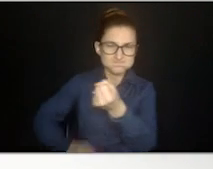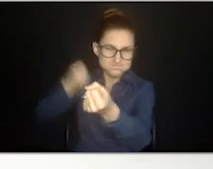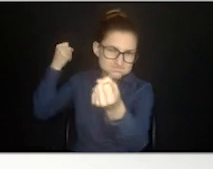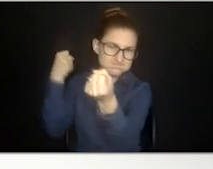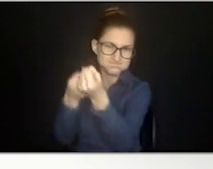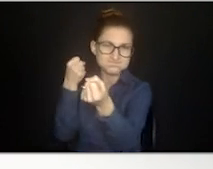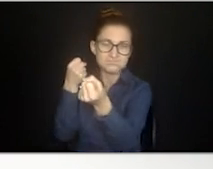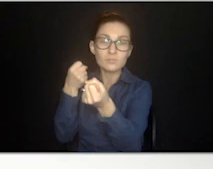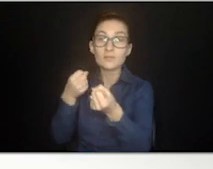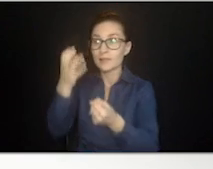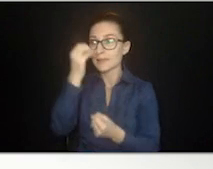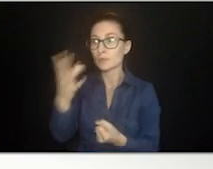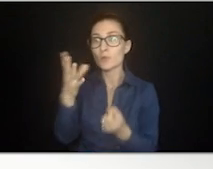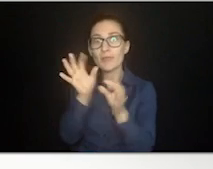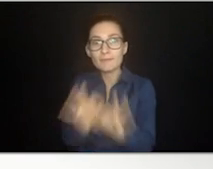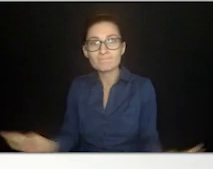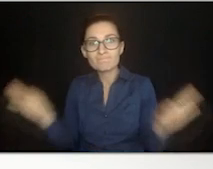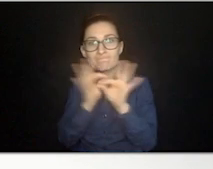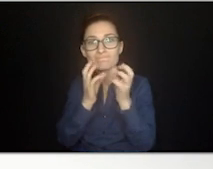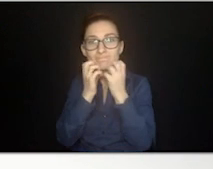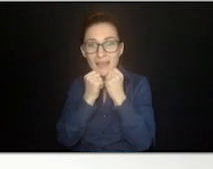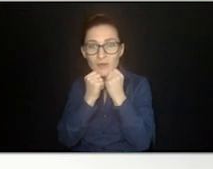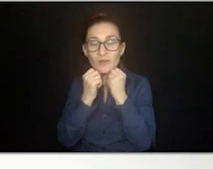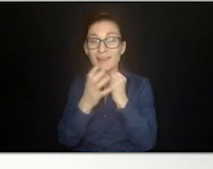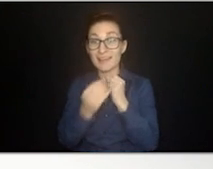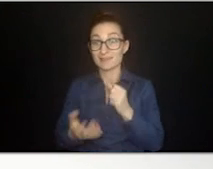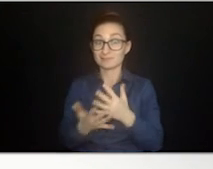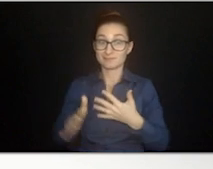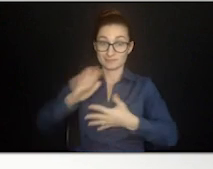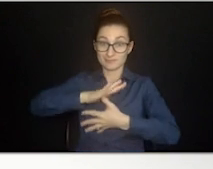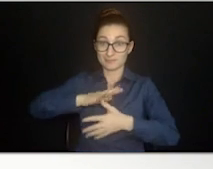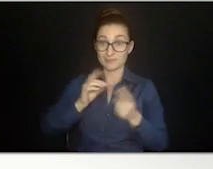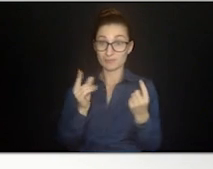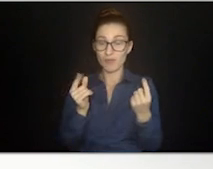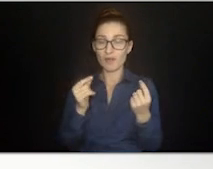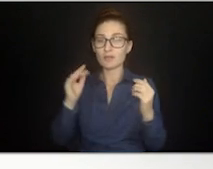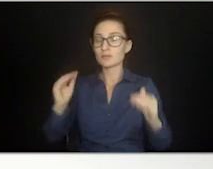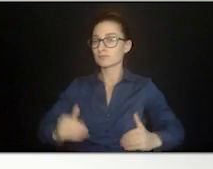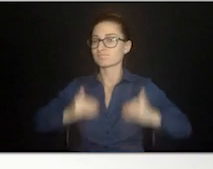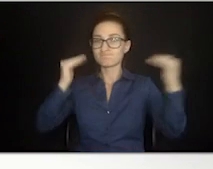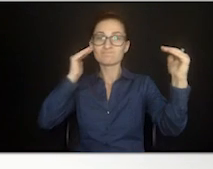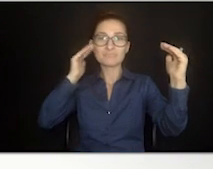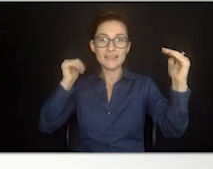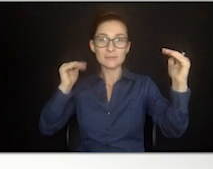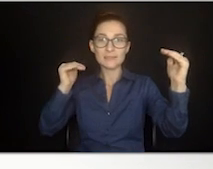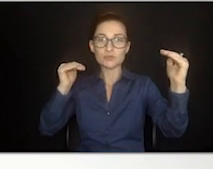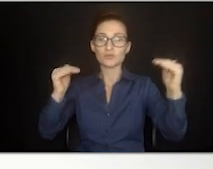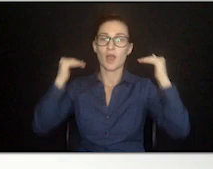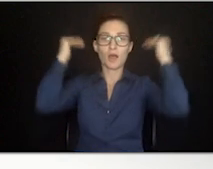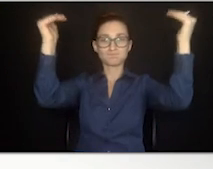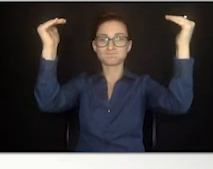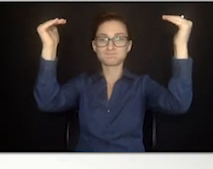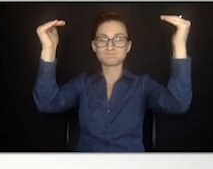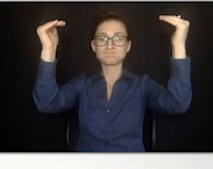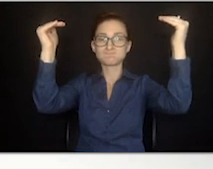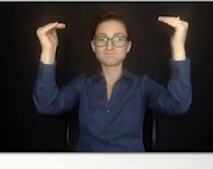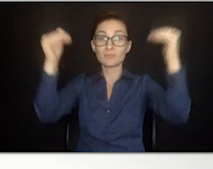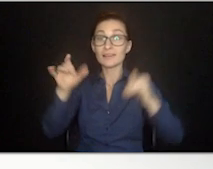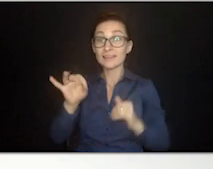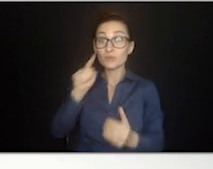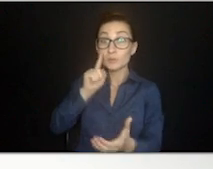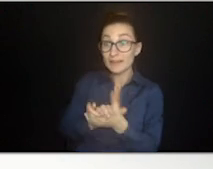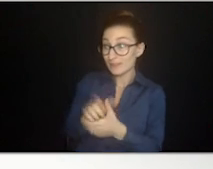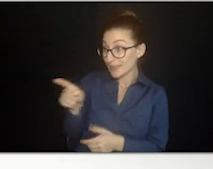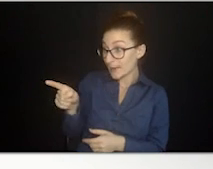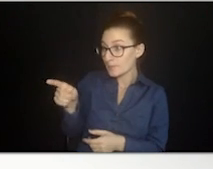above all else, hold your expectation of them so high that they have no other option than to meet it. If you believe in them, they'll start